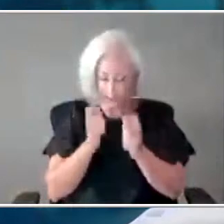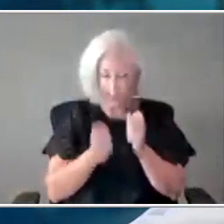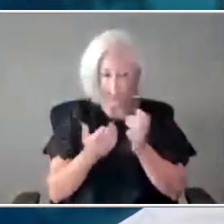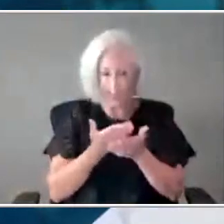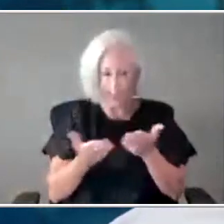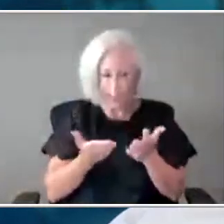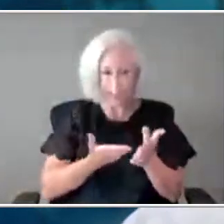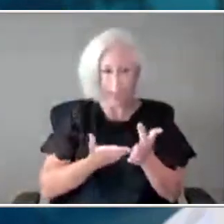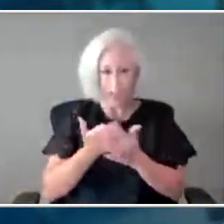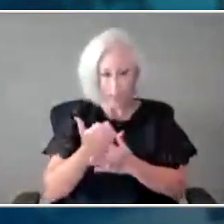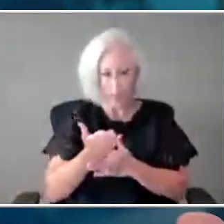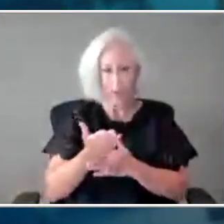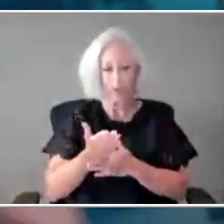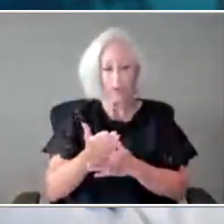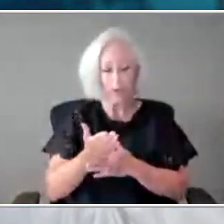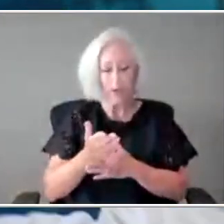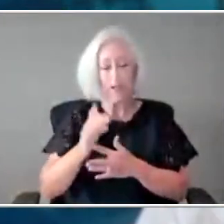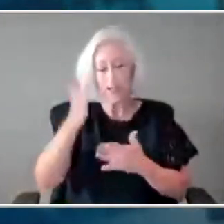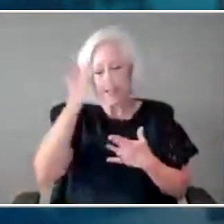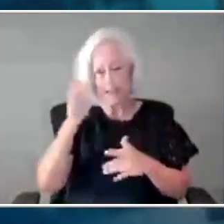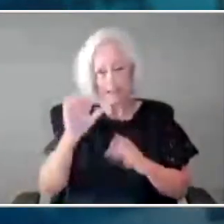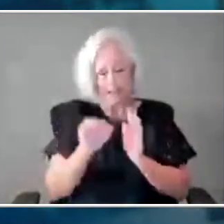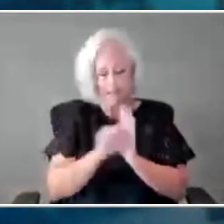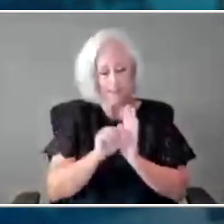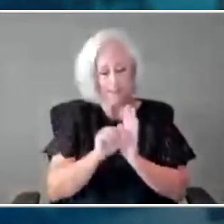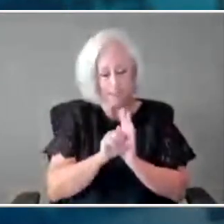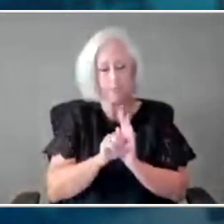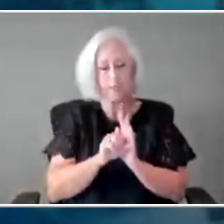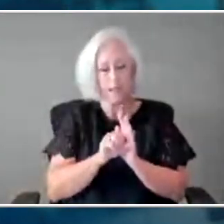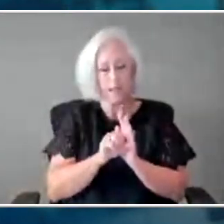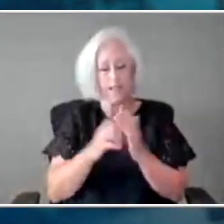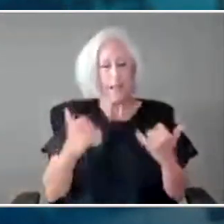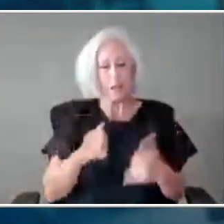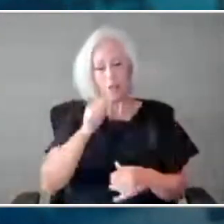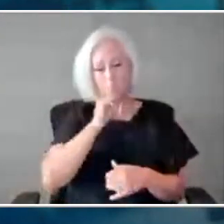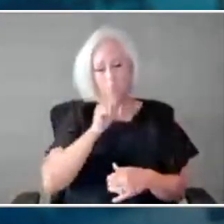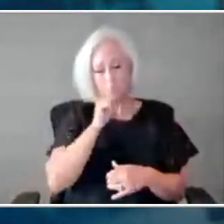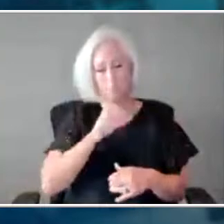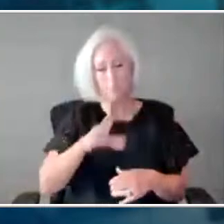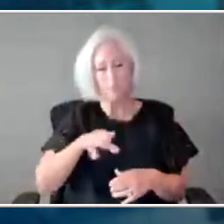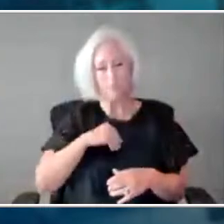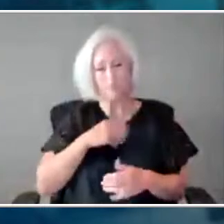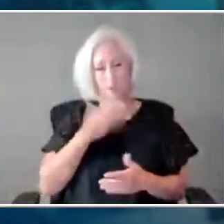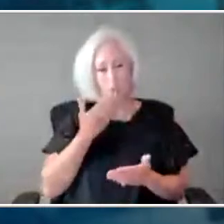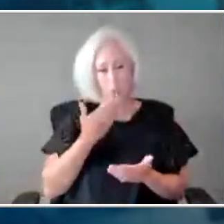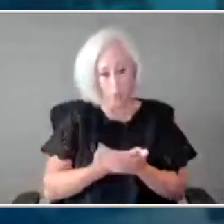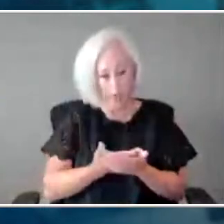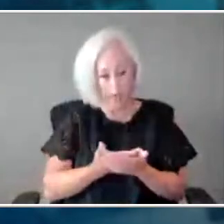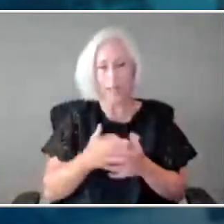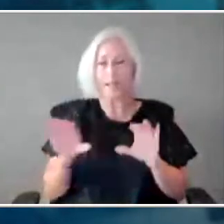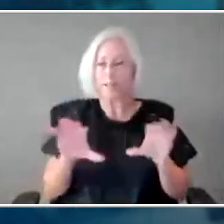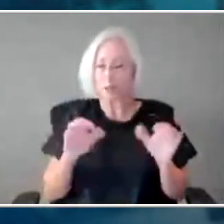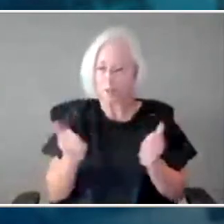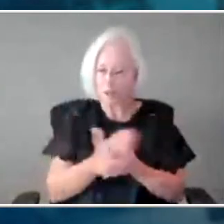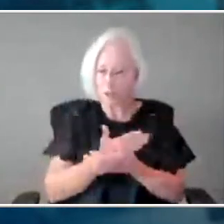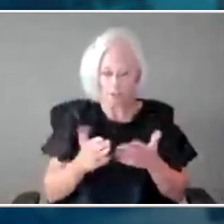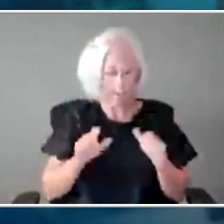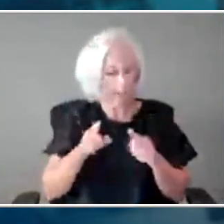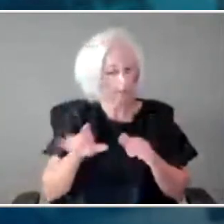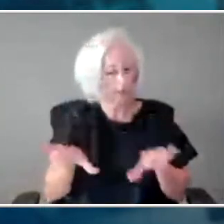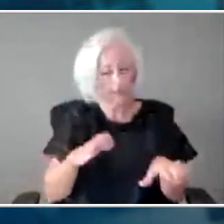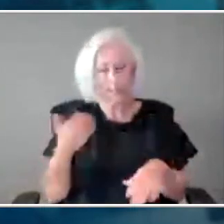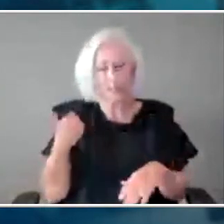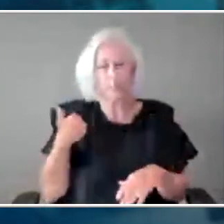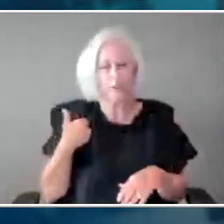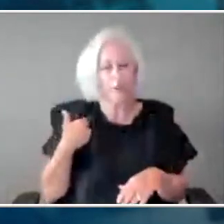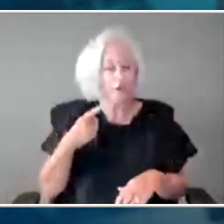over the hump of that, and get her where she's now tolerating it pretty well and is able to do all the things she needs to do in her life. So I think just the